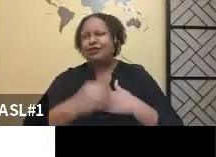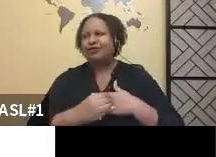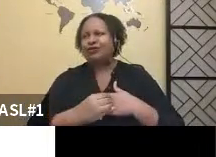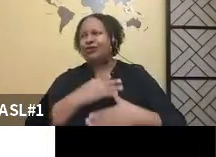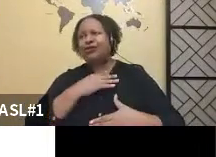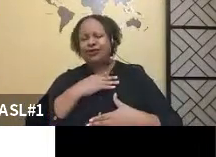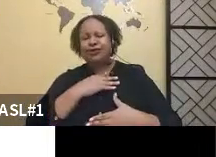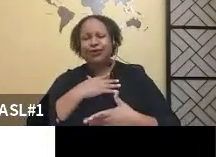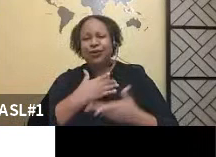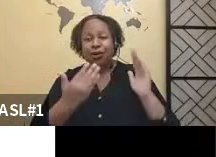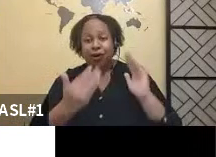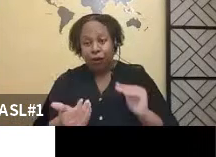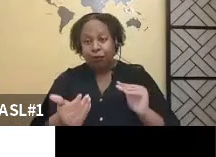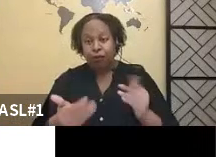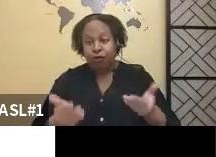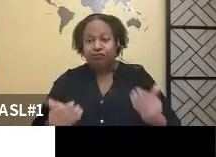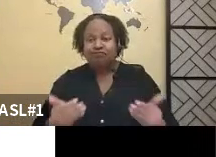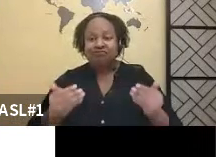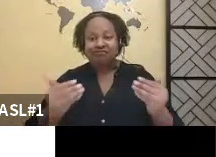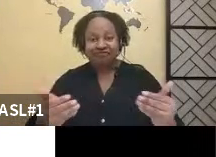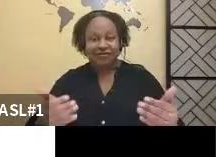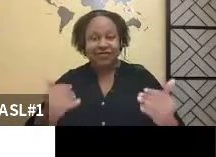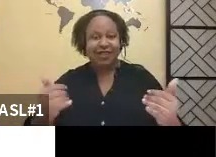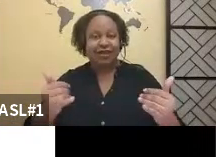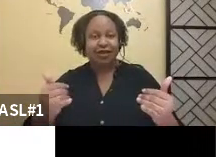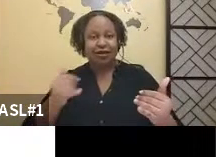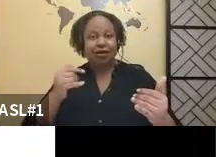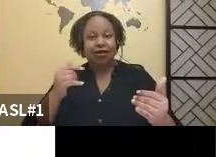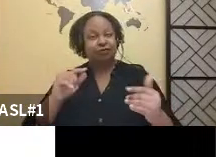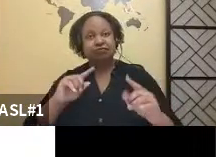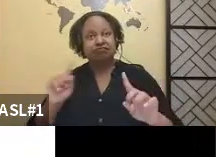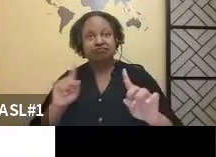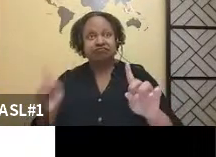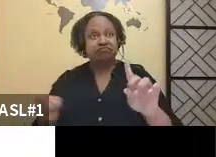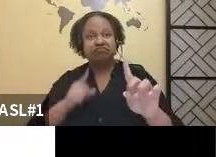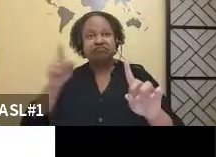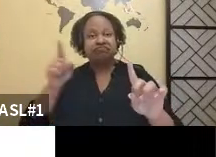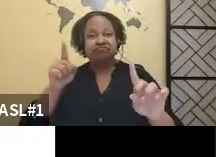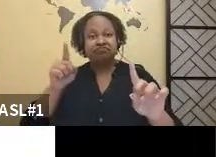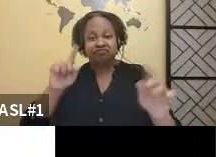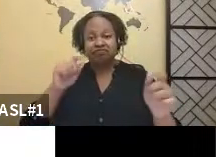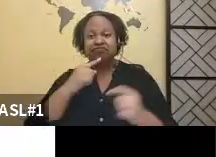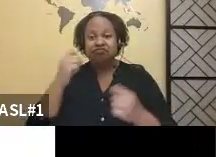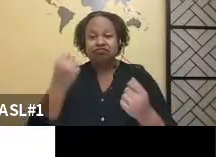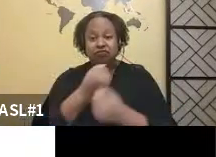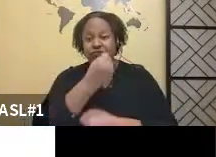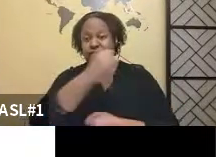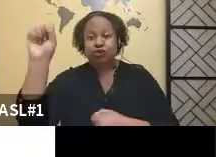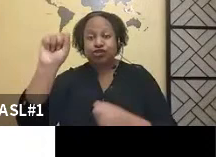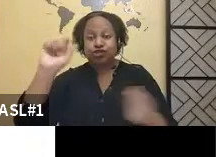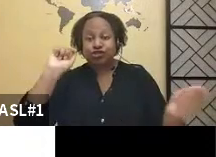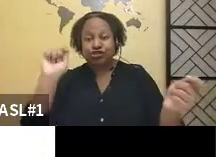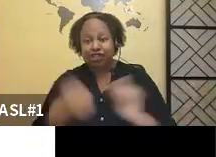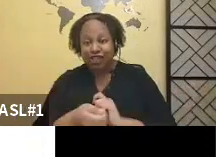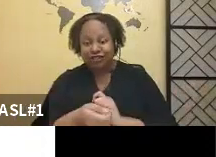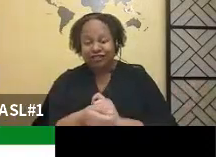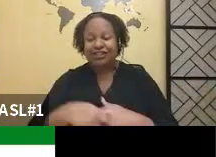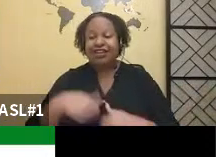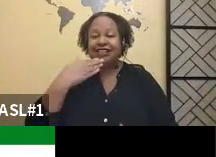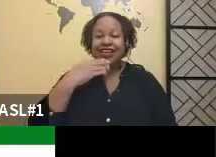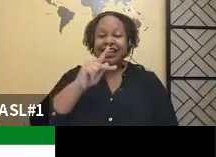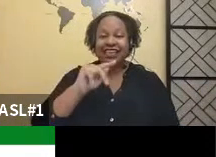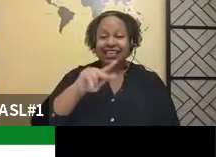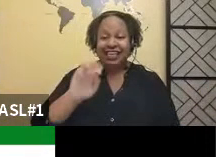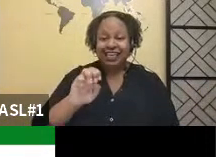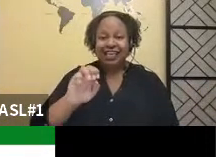so much hope to move forward towards a horizon of real revolutionary change. And thank you to Kike Roach and Deb Cowan